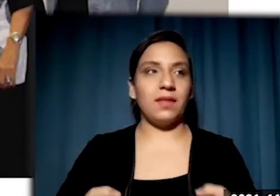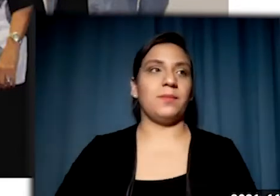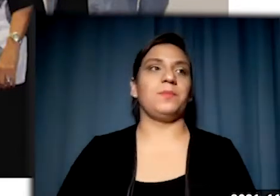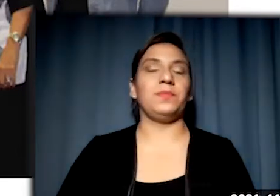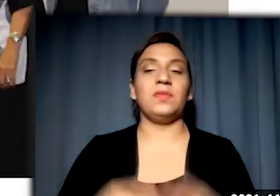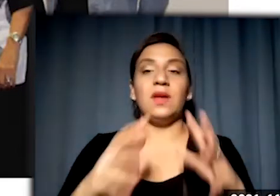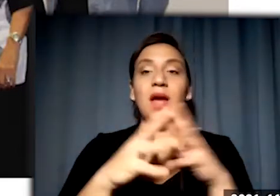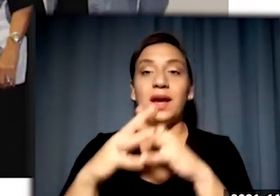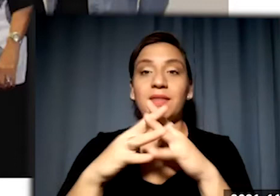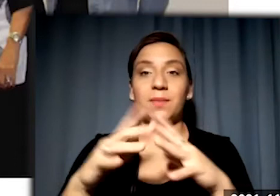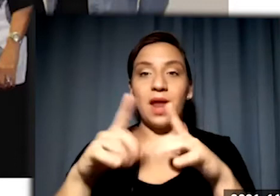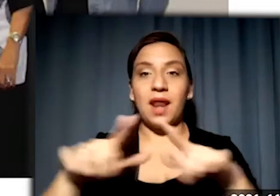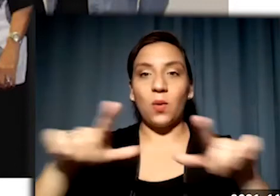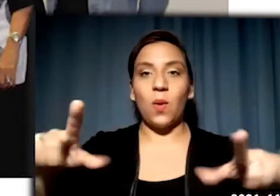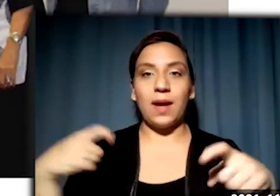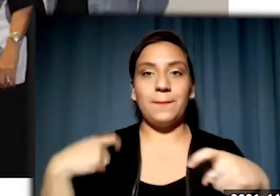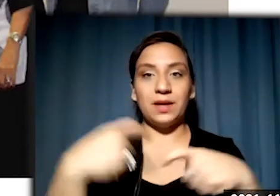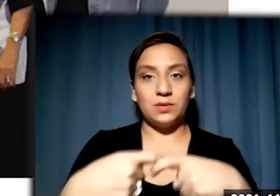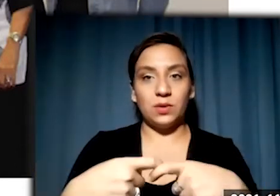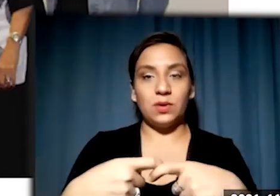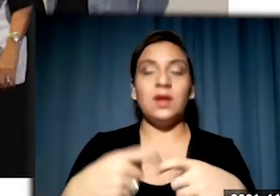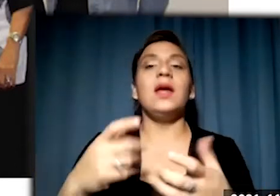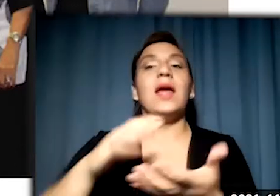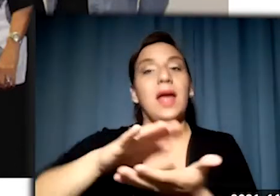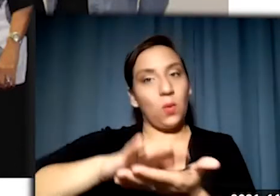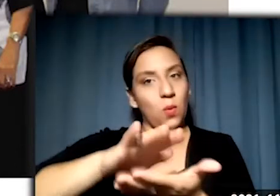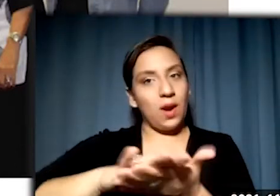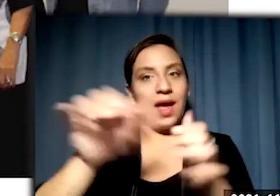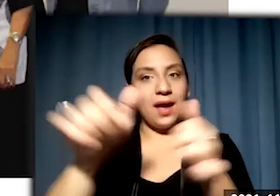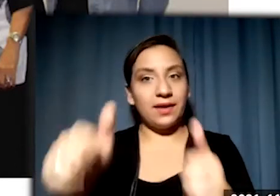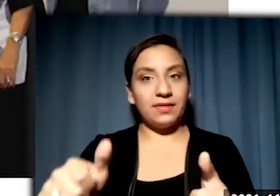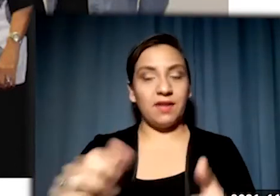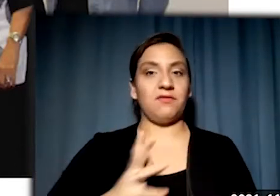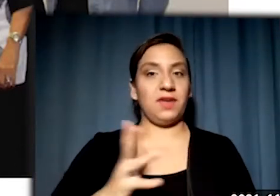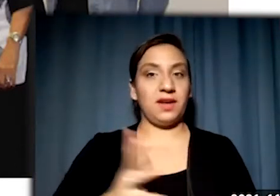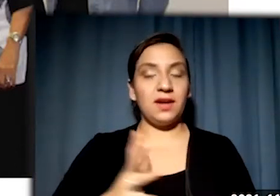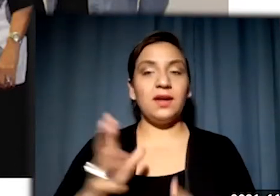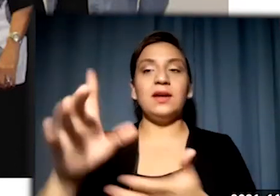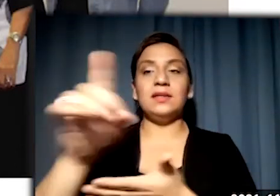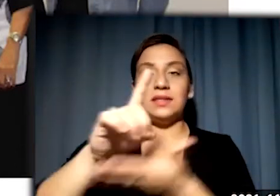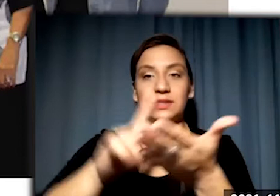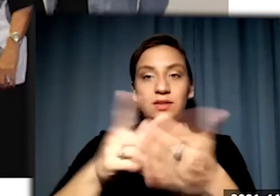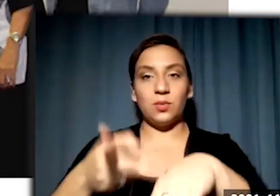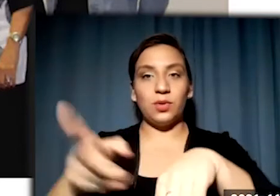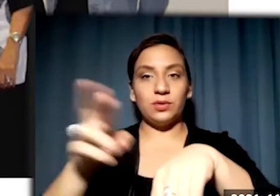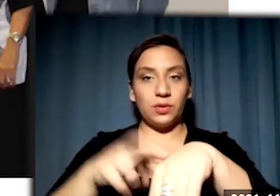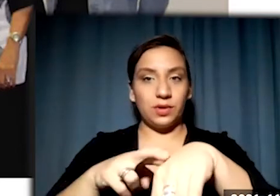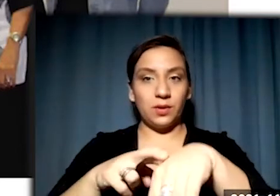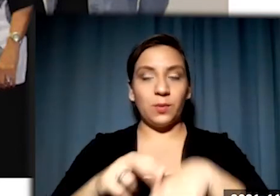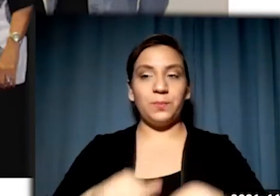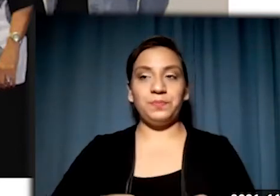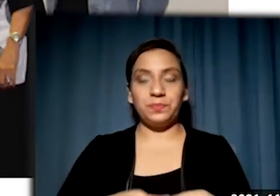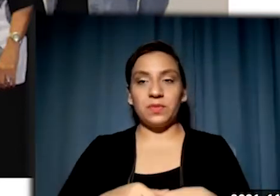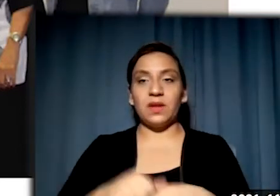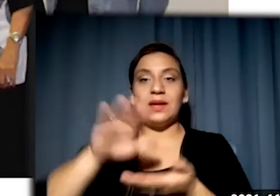of Fine Arts and Design of Puerto Rico, the League of Art Students, the Center for Advanced Studies of Puerto Rico